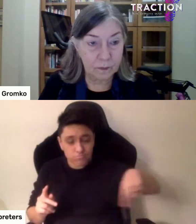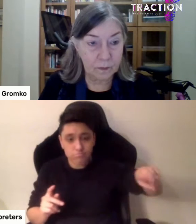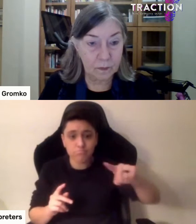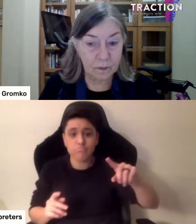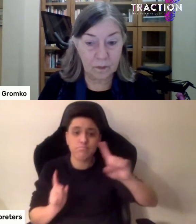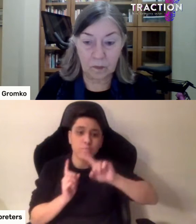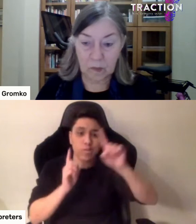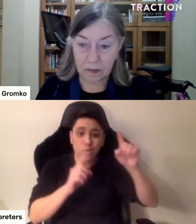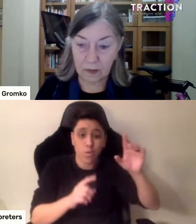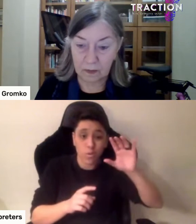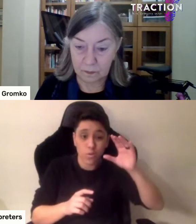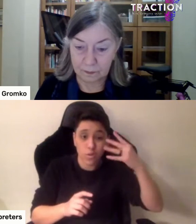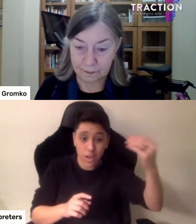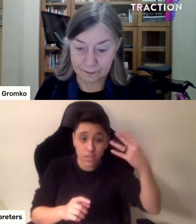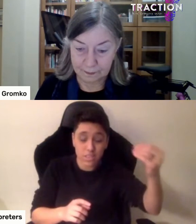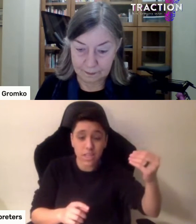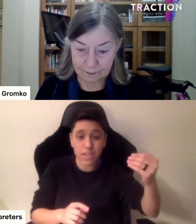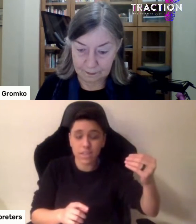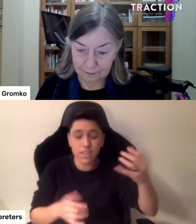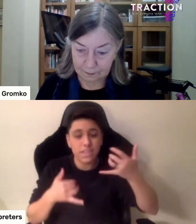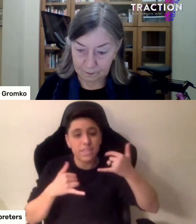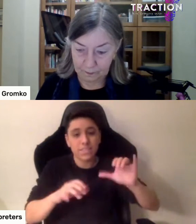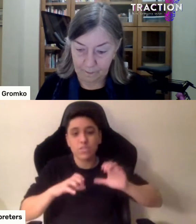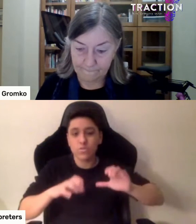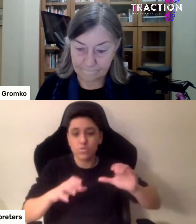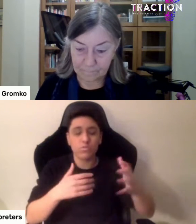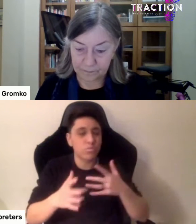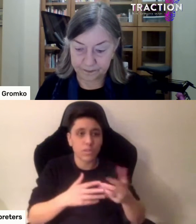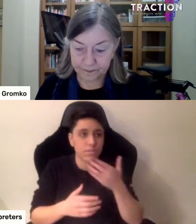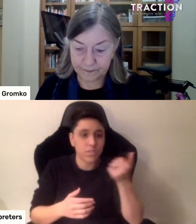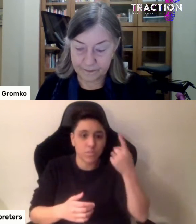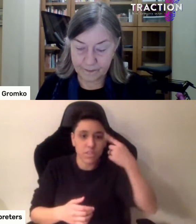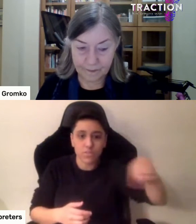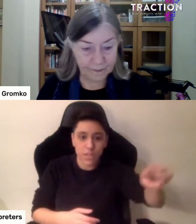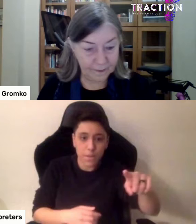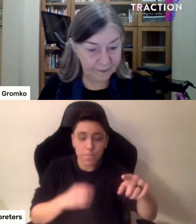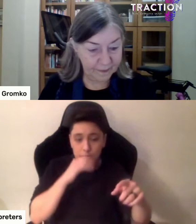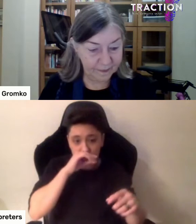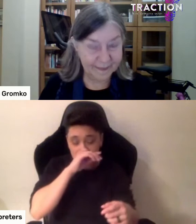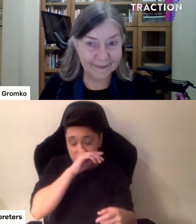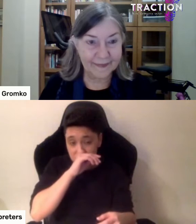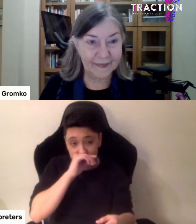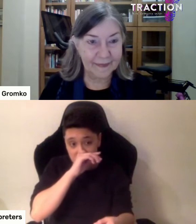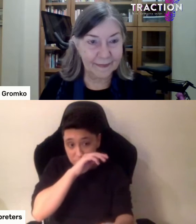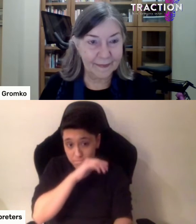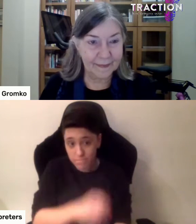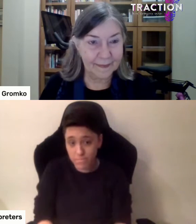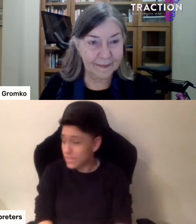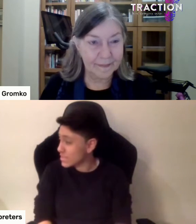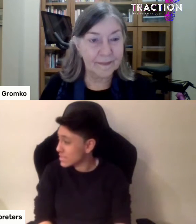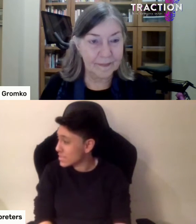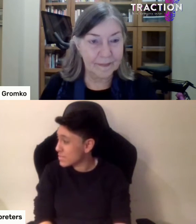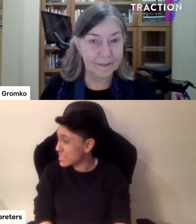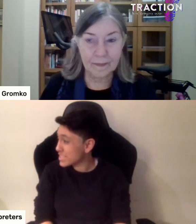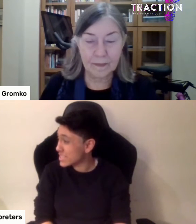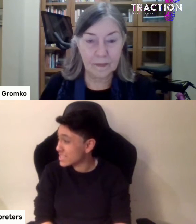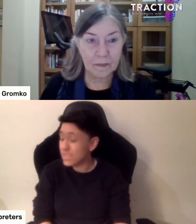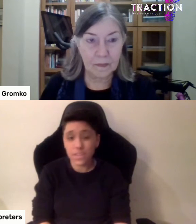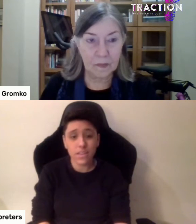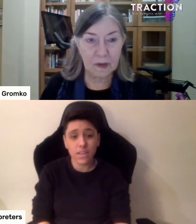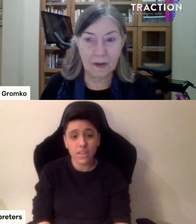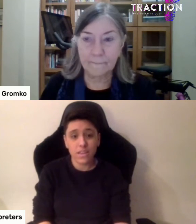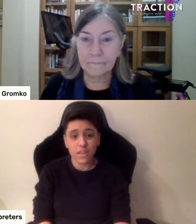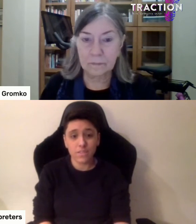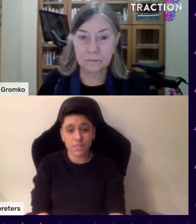believe is right for them, which I would think would be vaccination. Great. Can you bring up that question